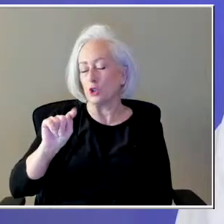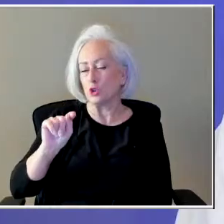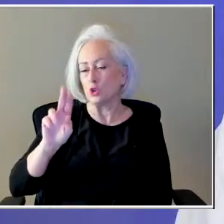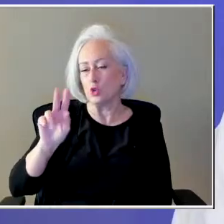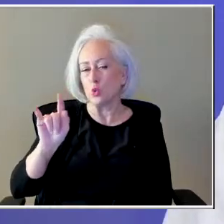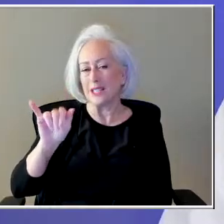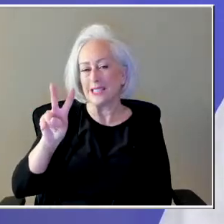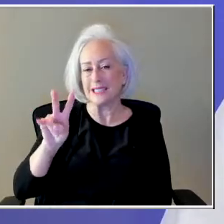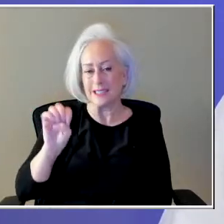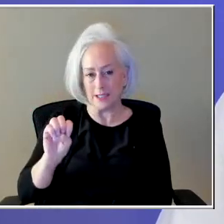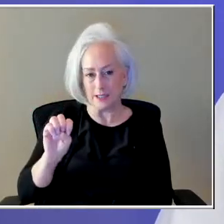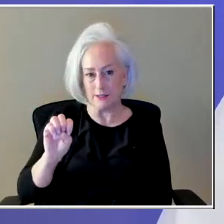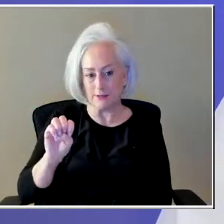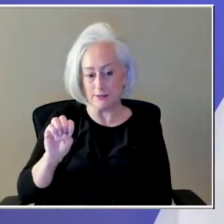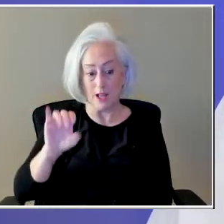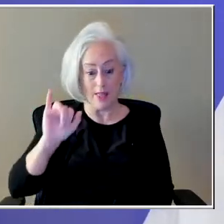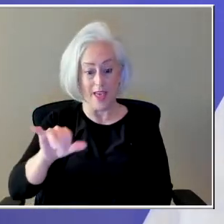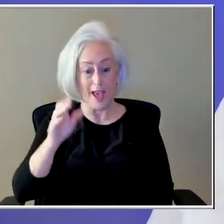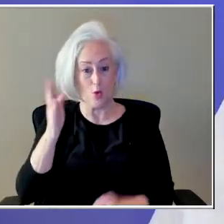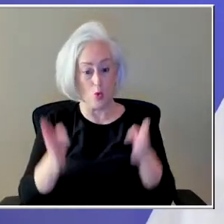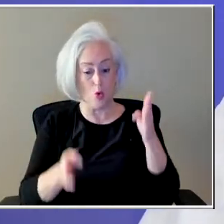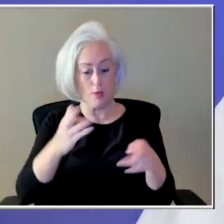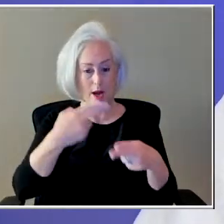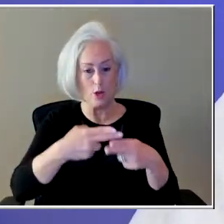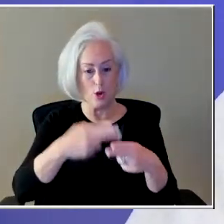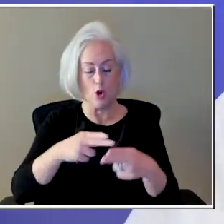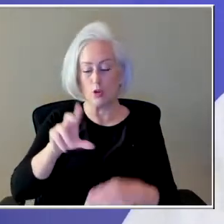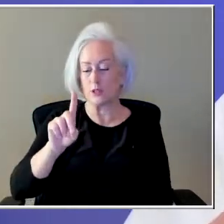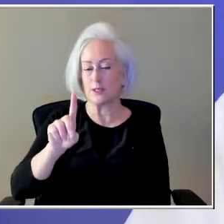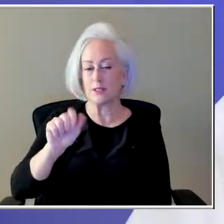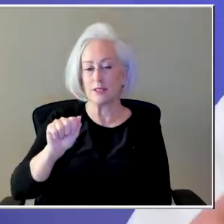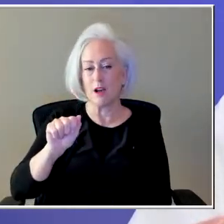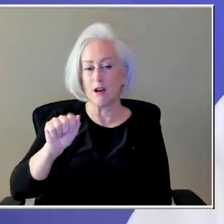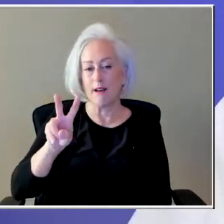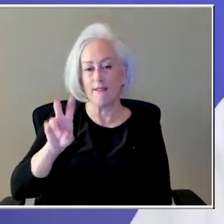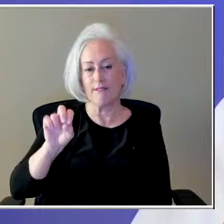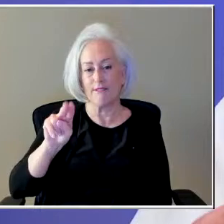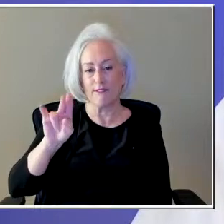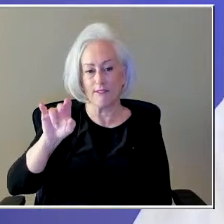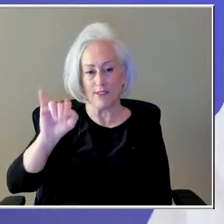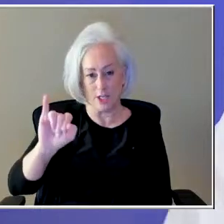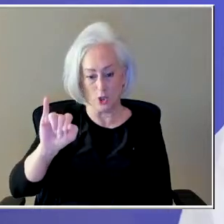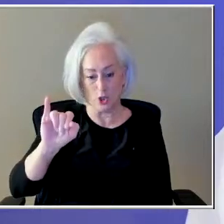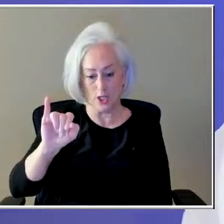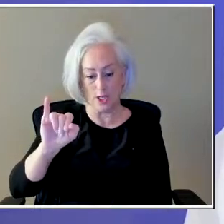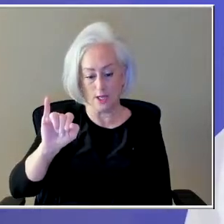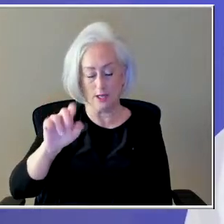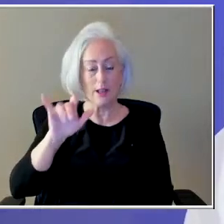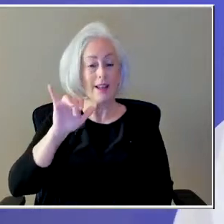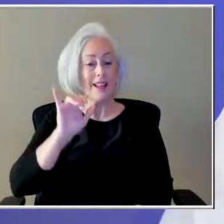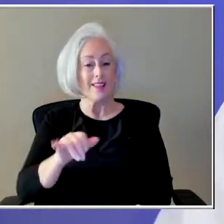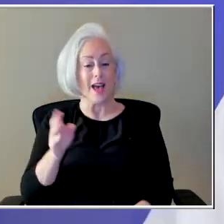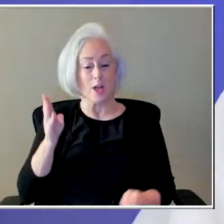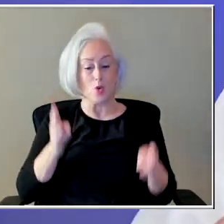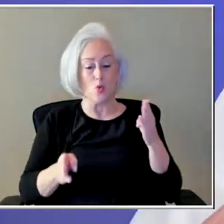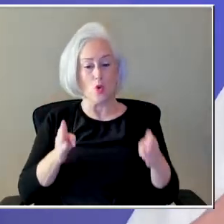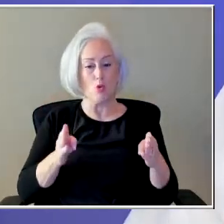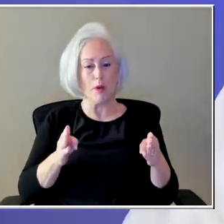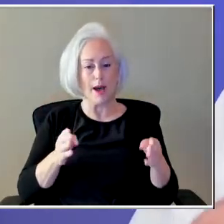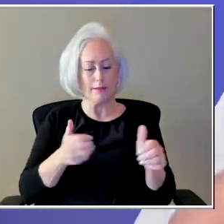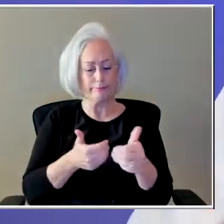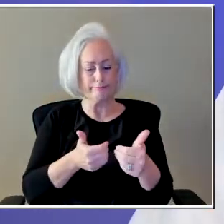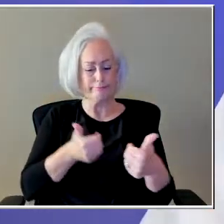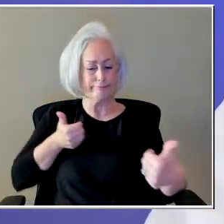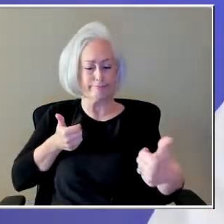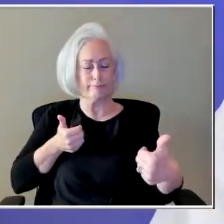a system which the surgeon controls away from the patient's body, and the patient's body